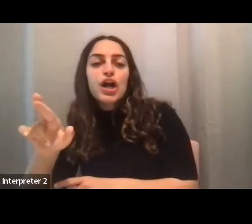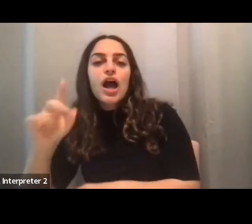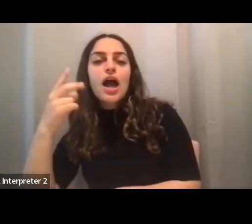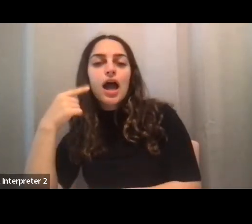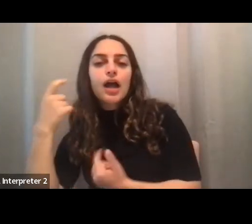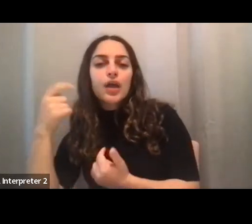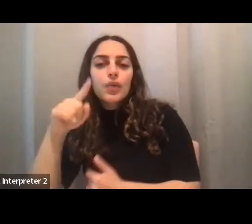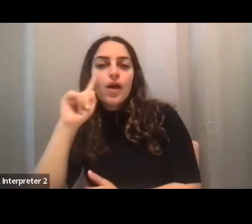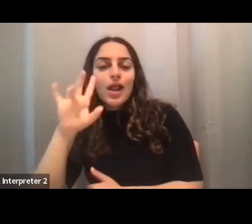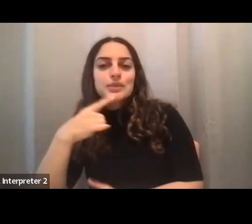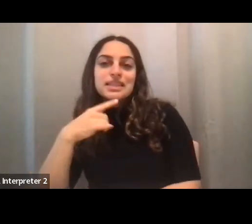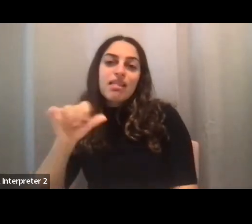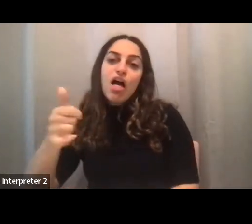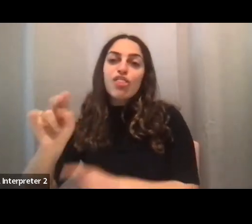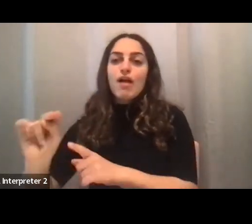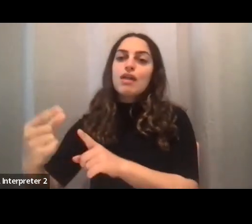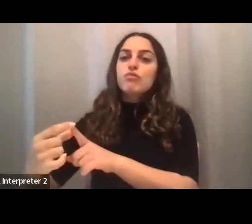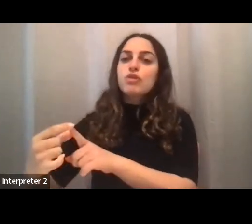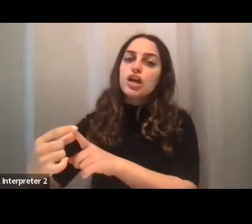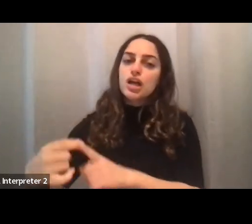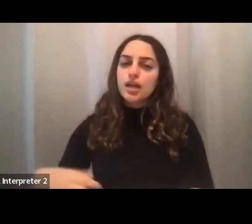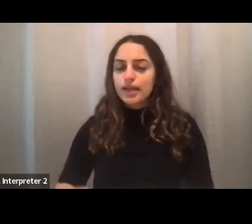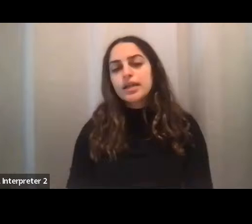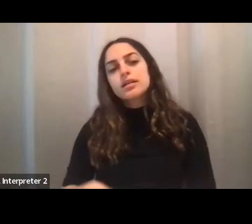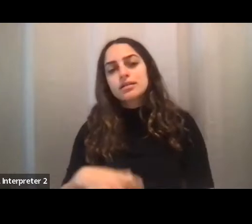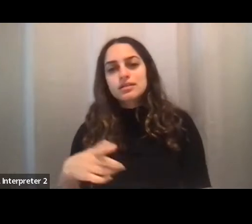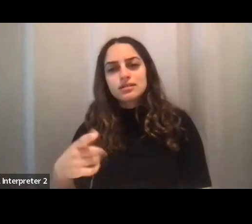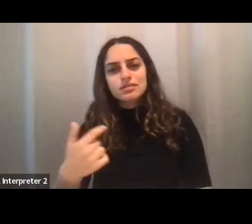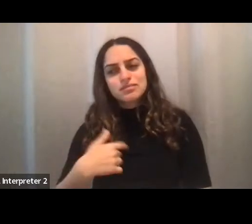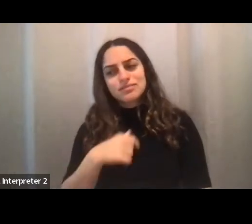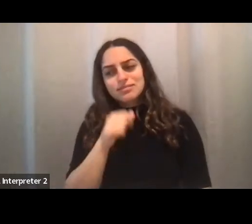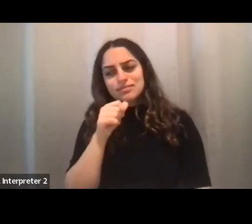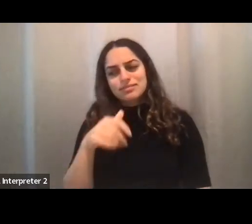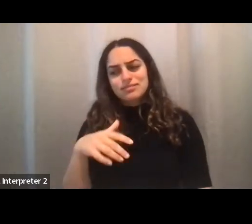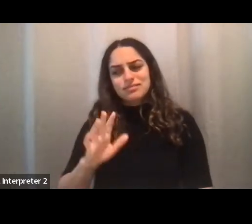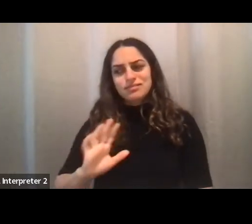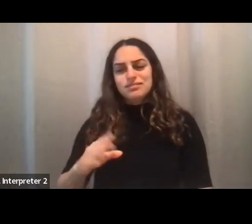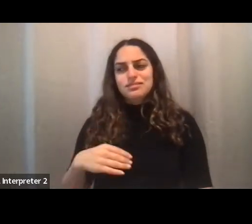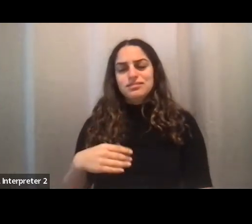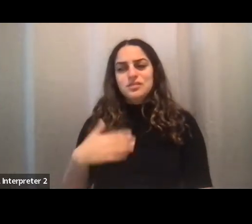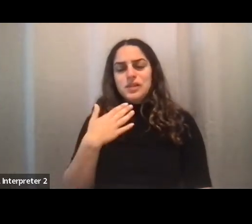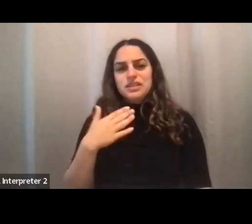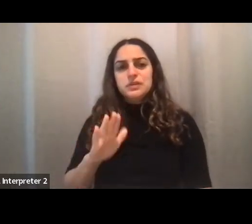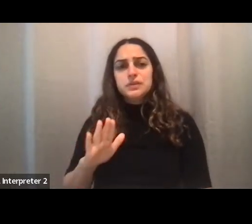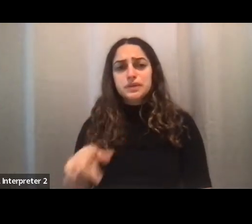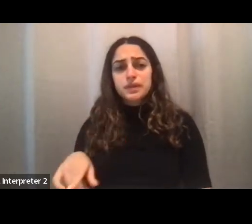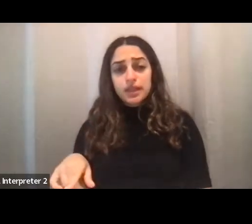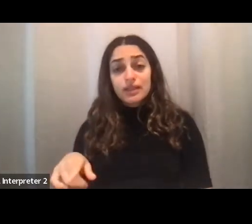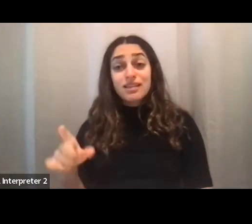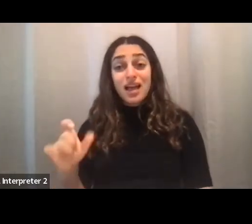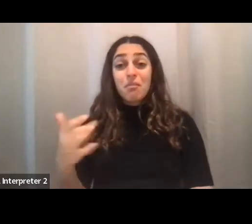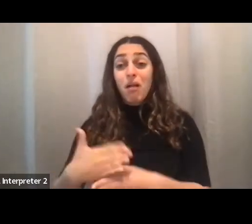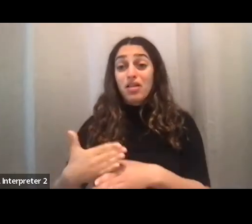huh so i didn't take too kind of that neither it bothered me a lot being that i'm on the road